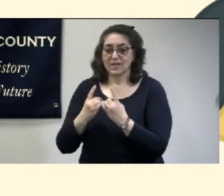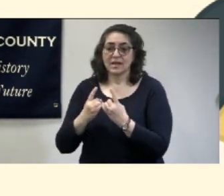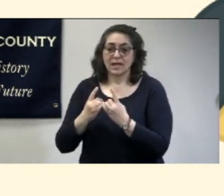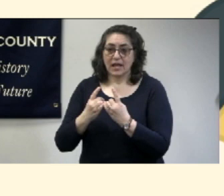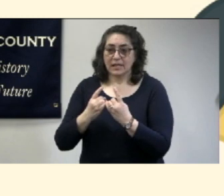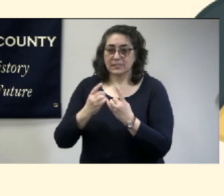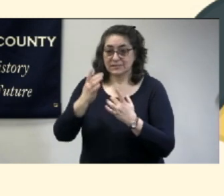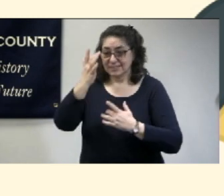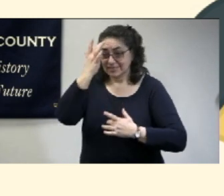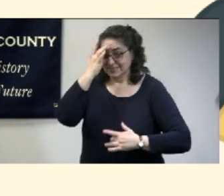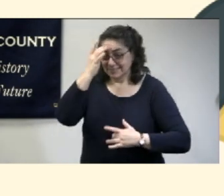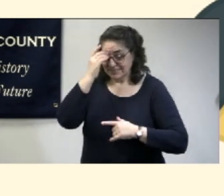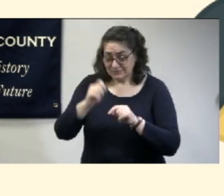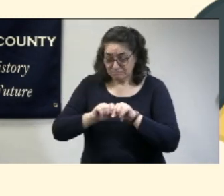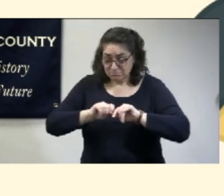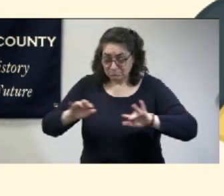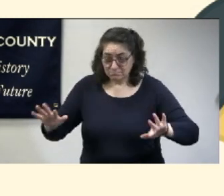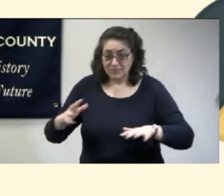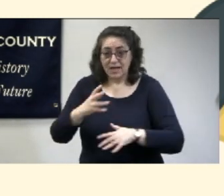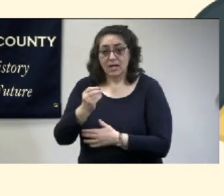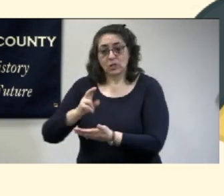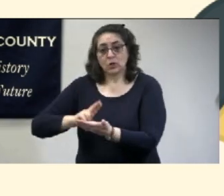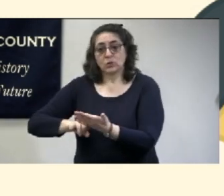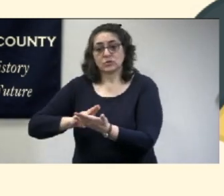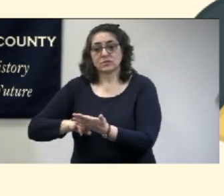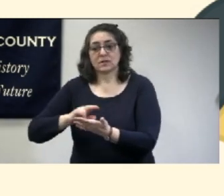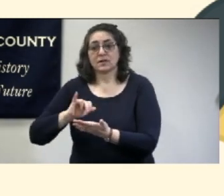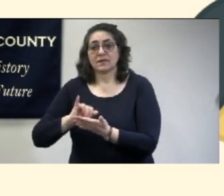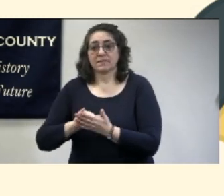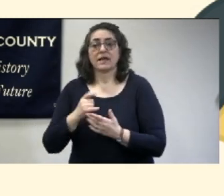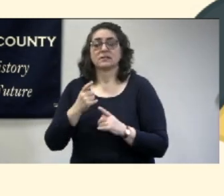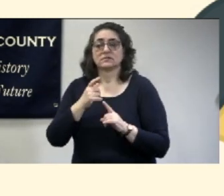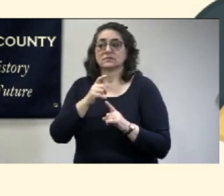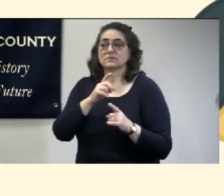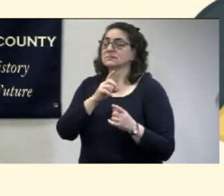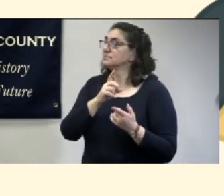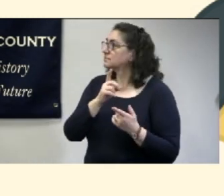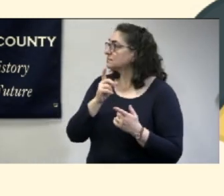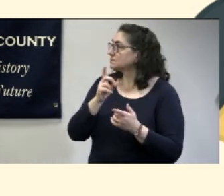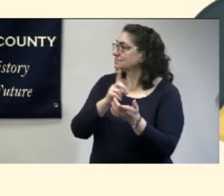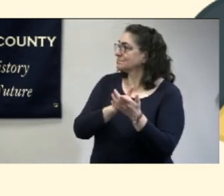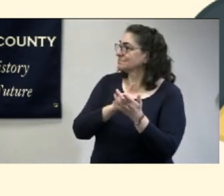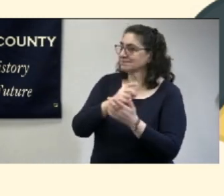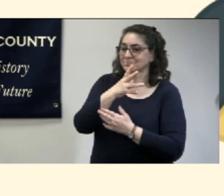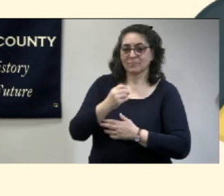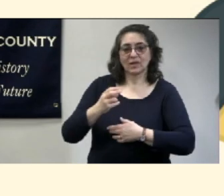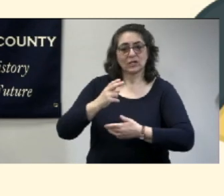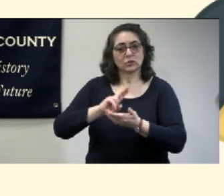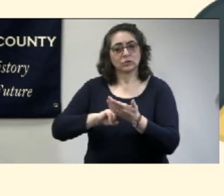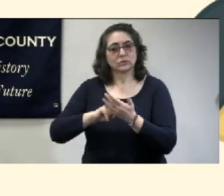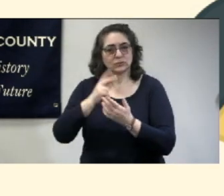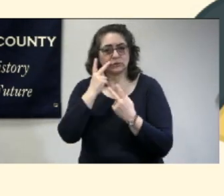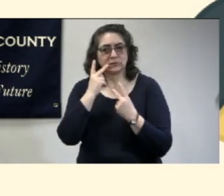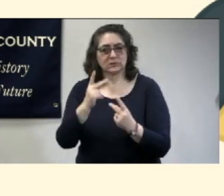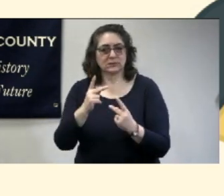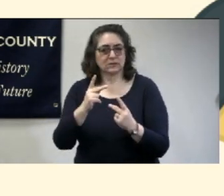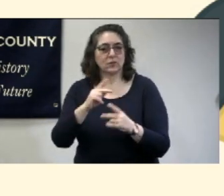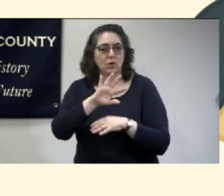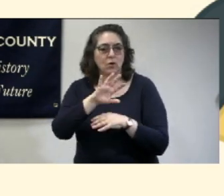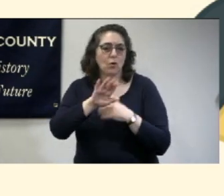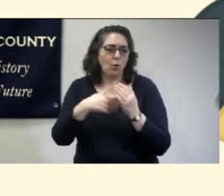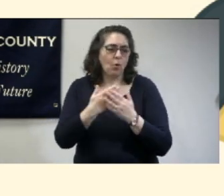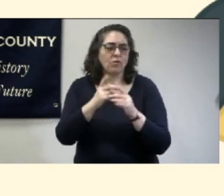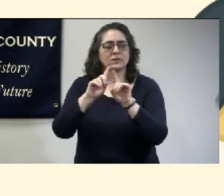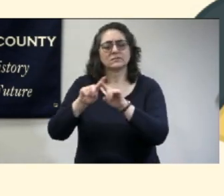nursing. And so that's the epidemiologists and the nurses, and you've seen all of them out on the road and the programs that they do.